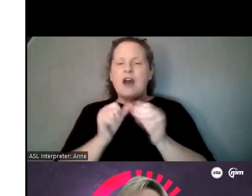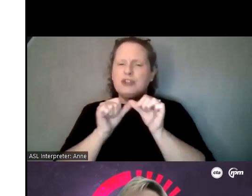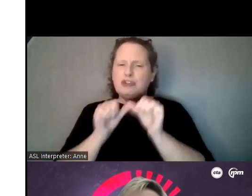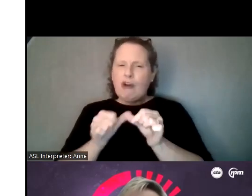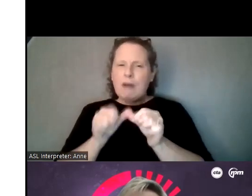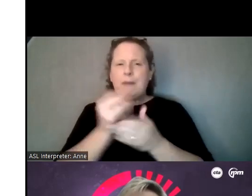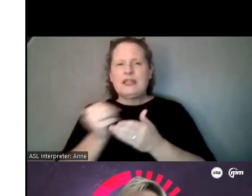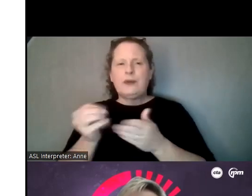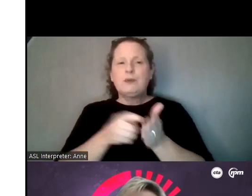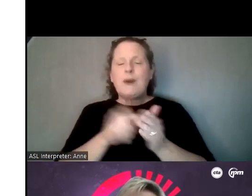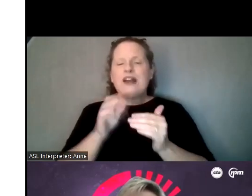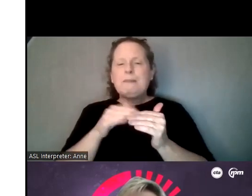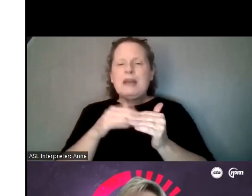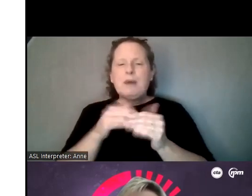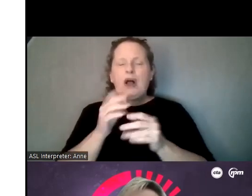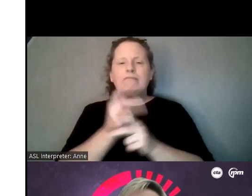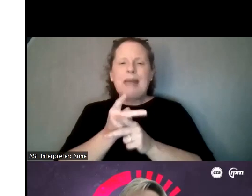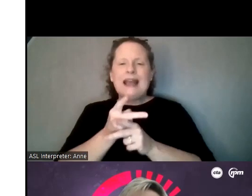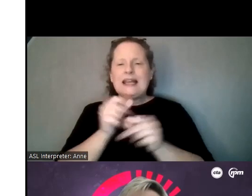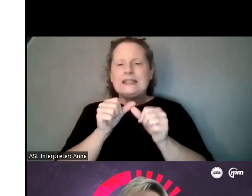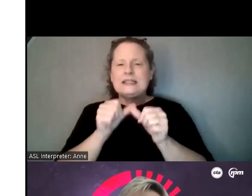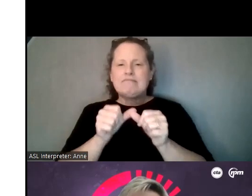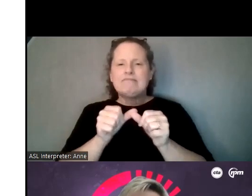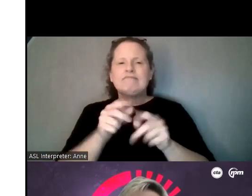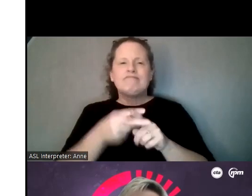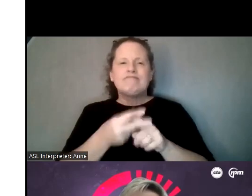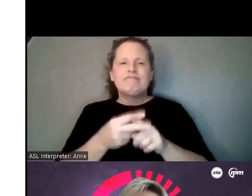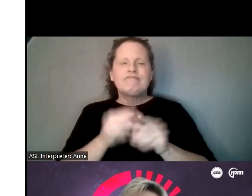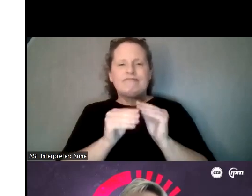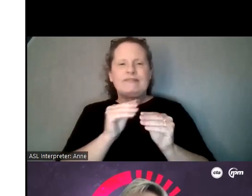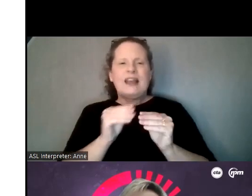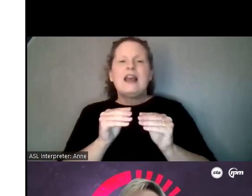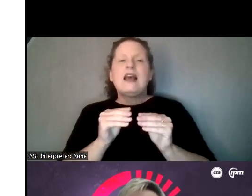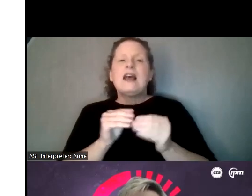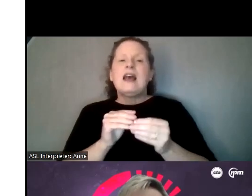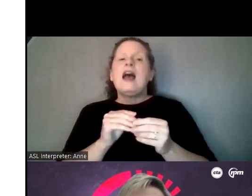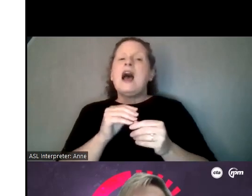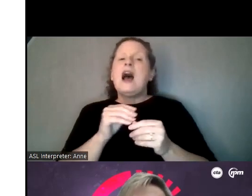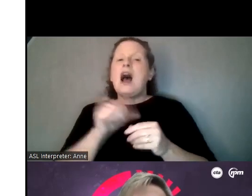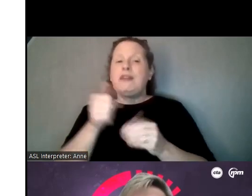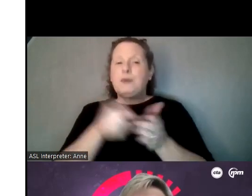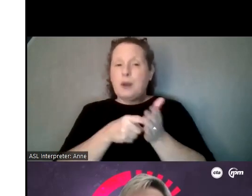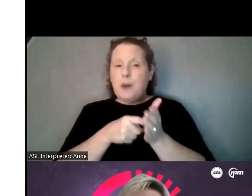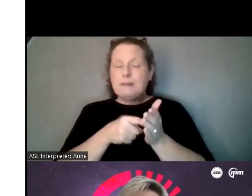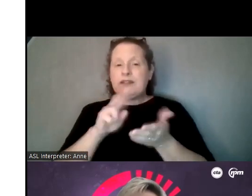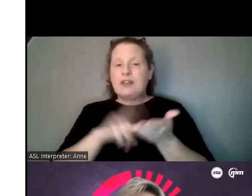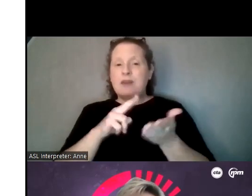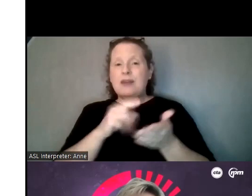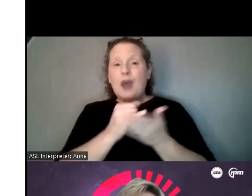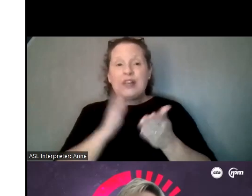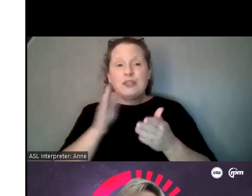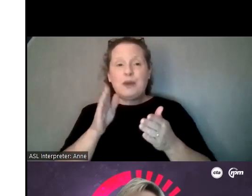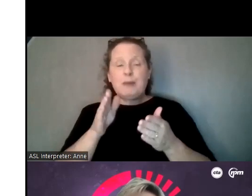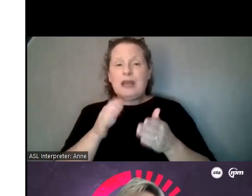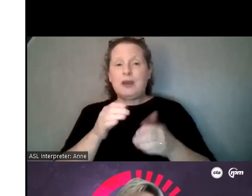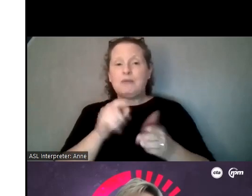that requires minimal maintenance. Among other requirements of the contract, the artist will be required to meet the project